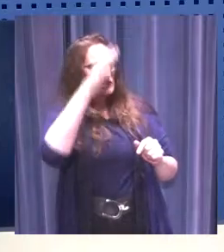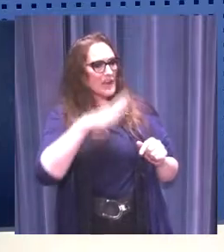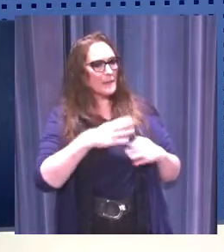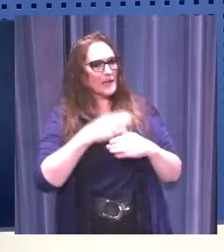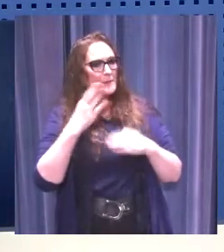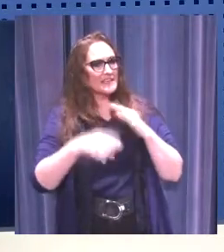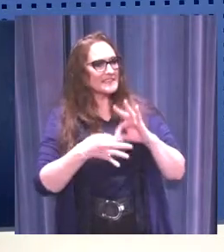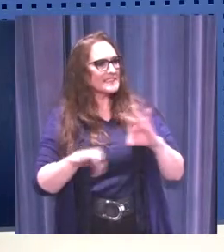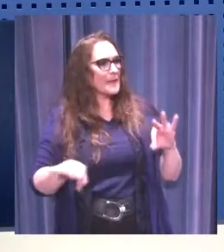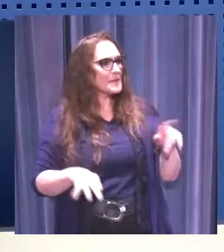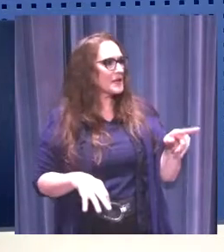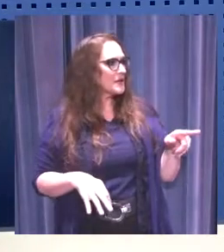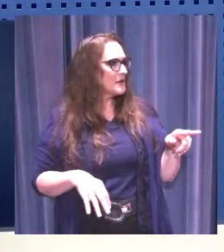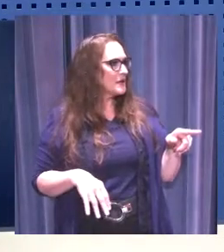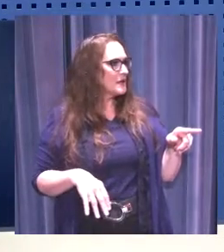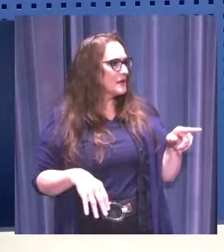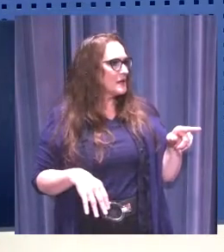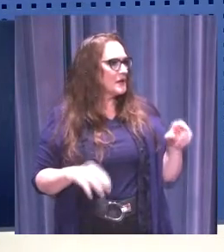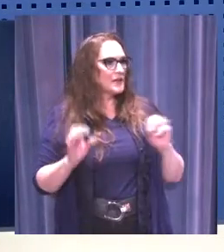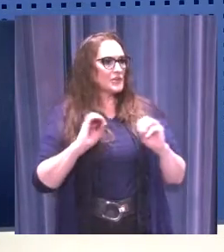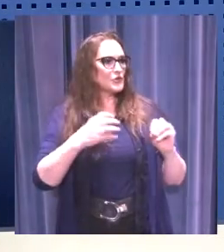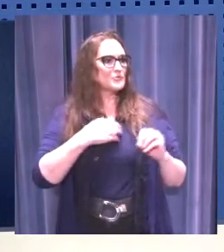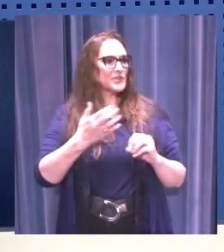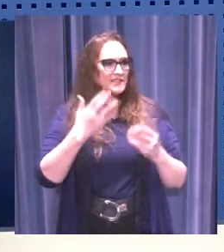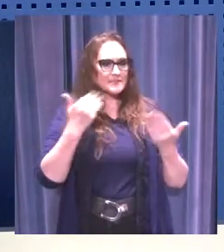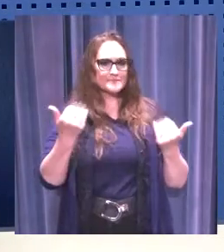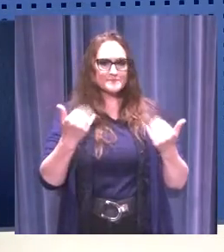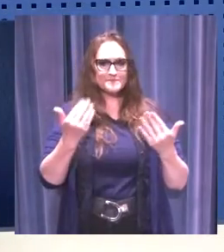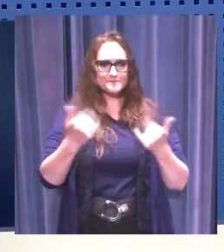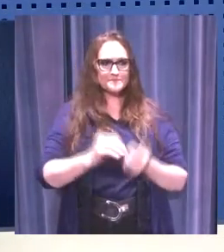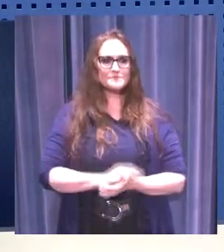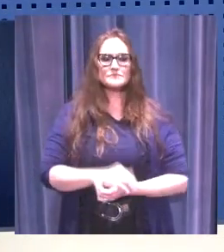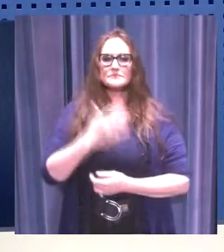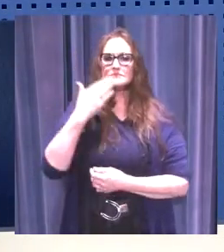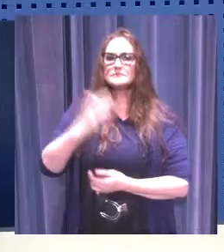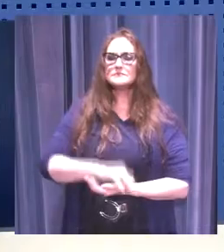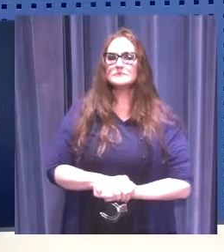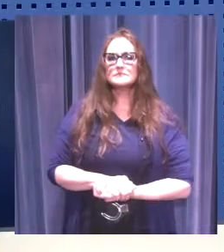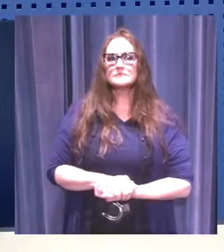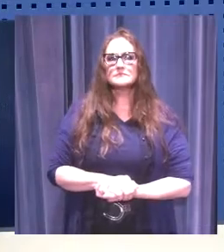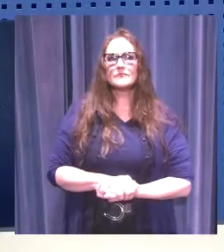his statement? There's no objections. Please continue. Thank you.